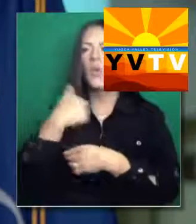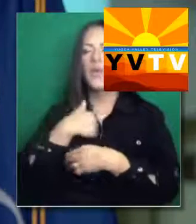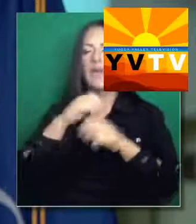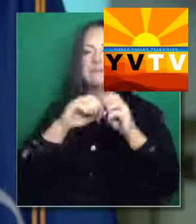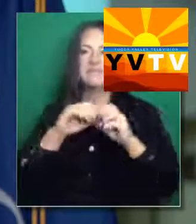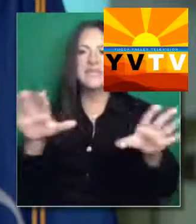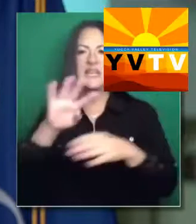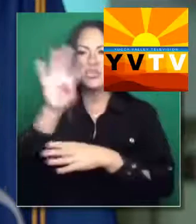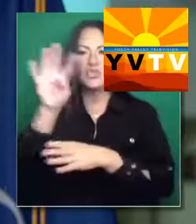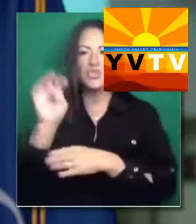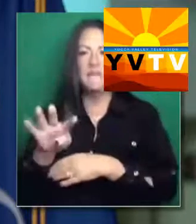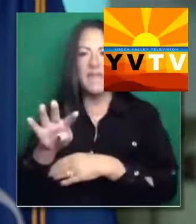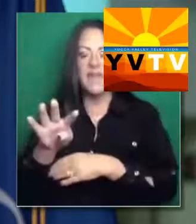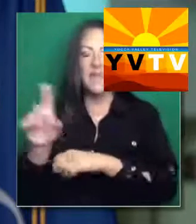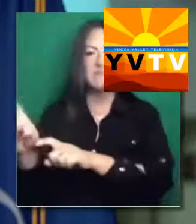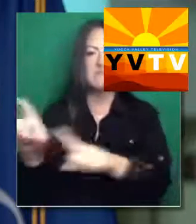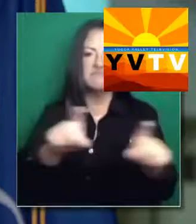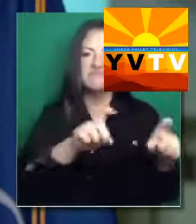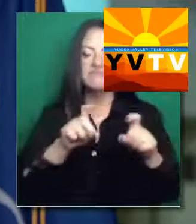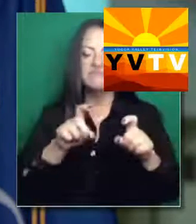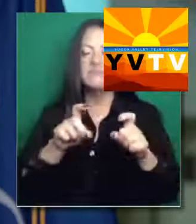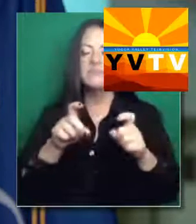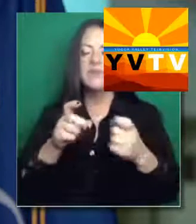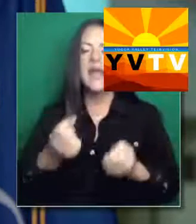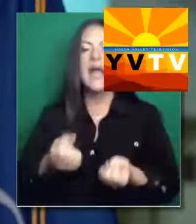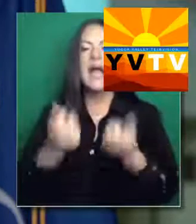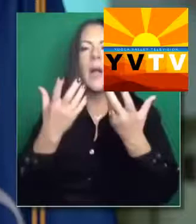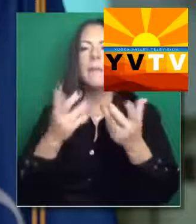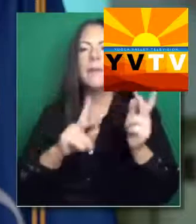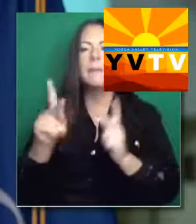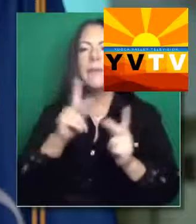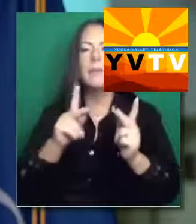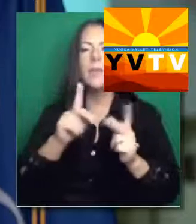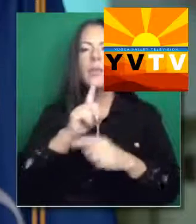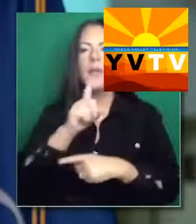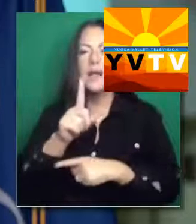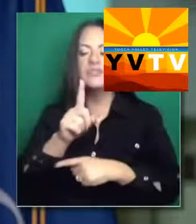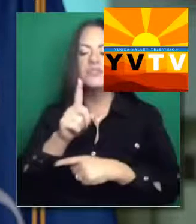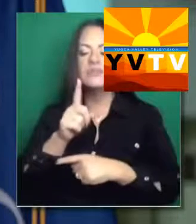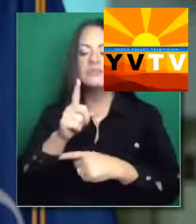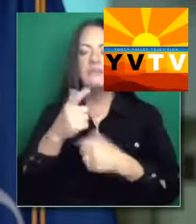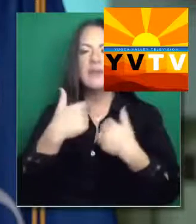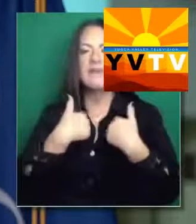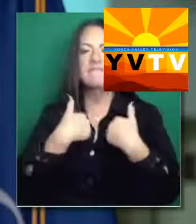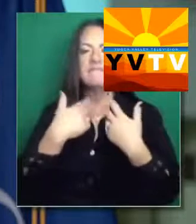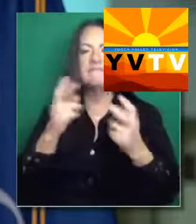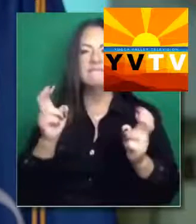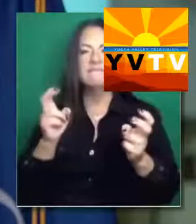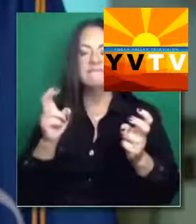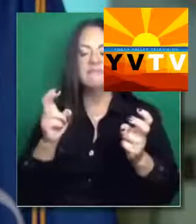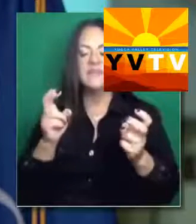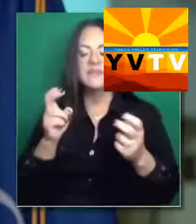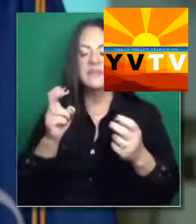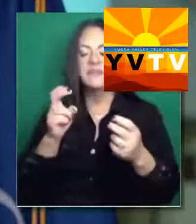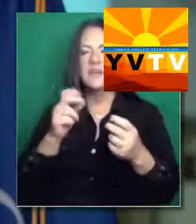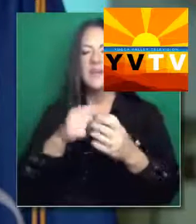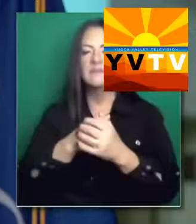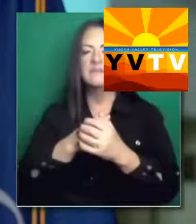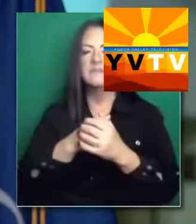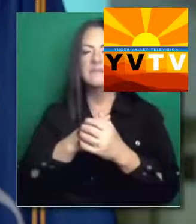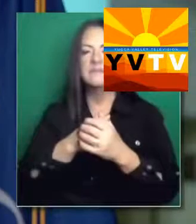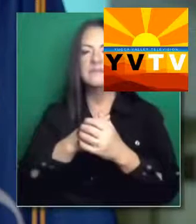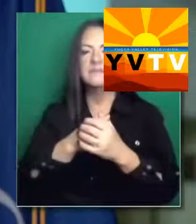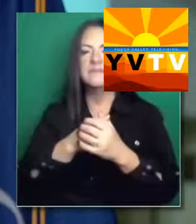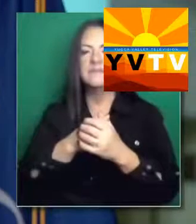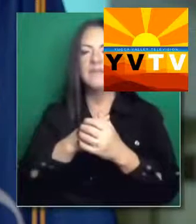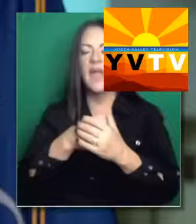which will be the closest approximation to actual data that I could provide you. When that comes back, I was hoping it would come